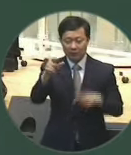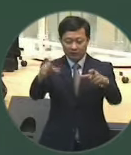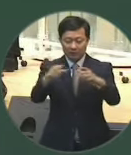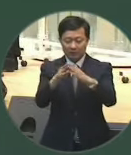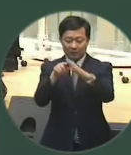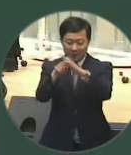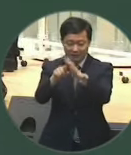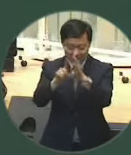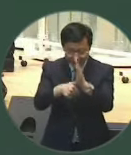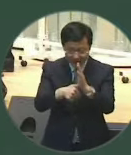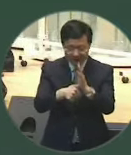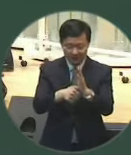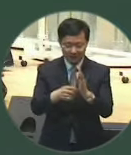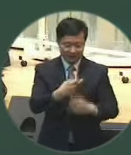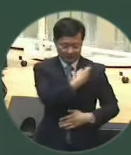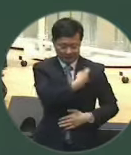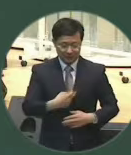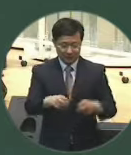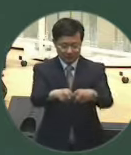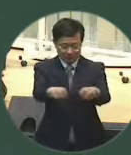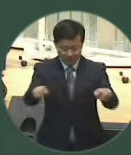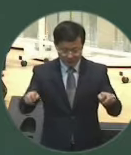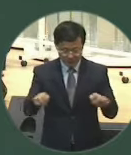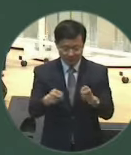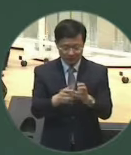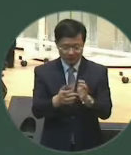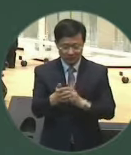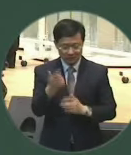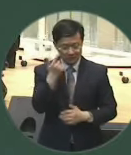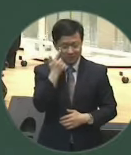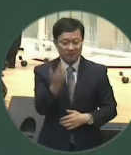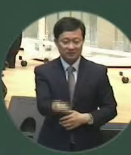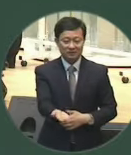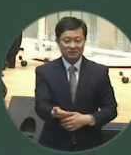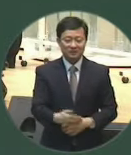And that is why Jesus asked this question when he arrived in this